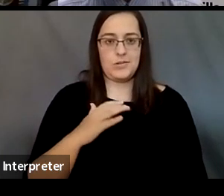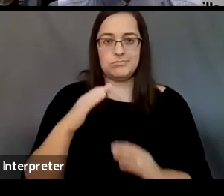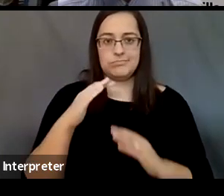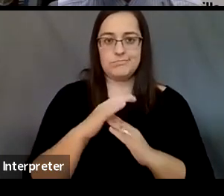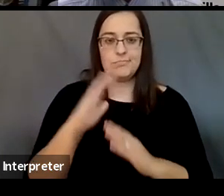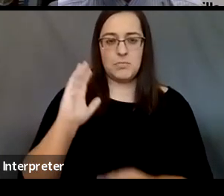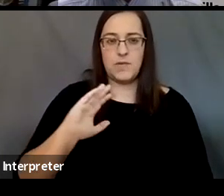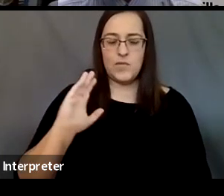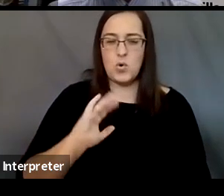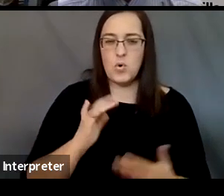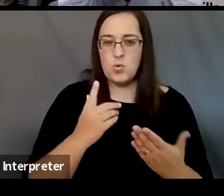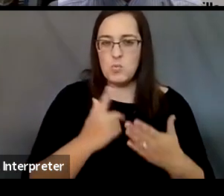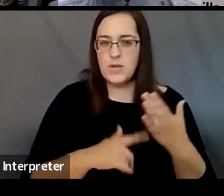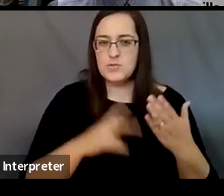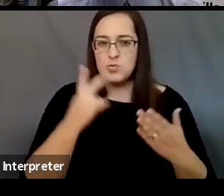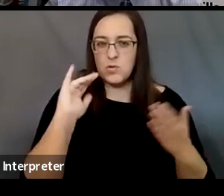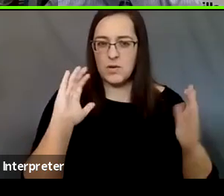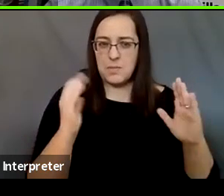in the area?